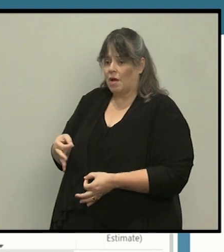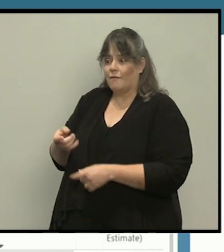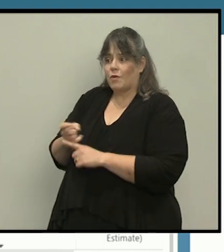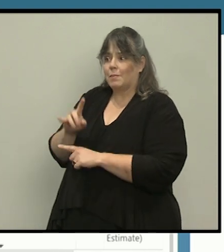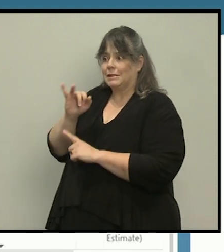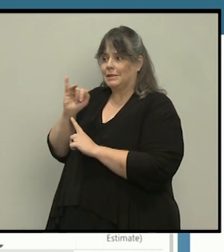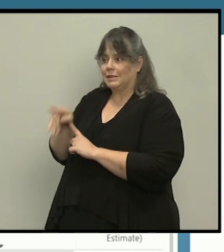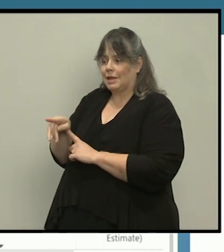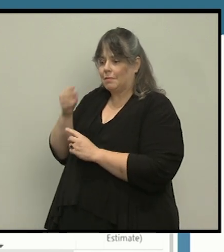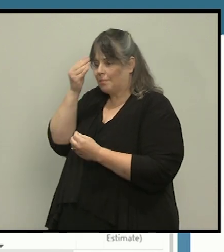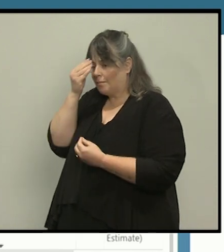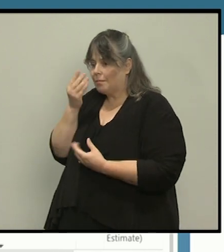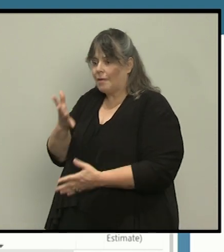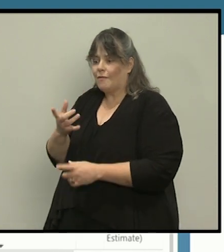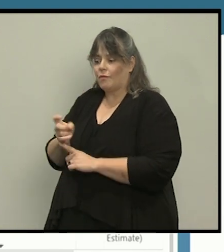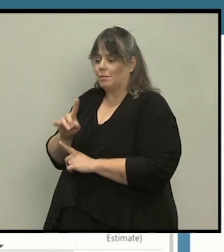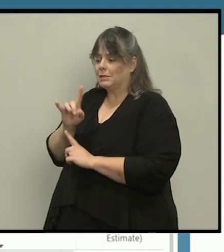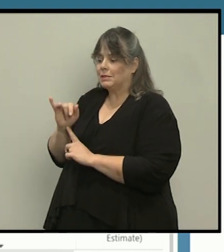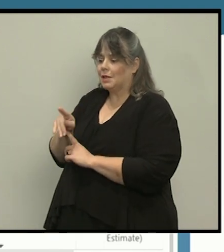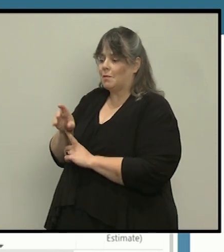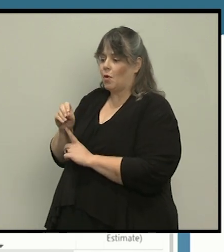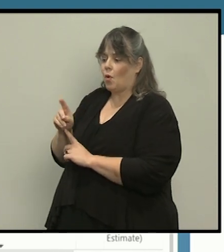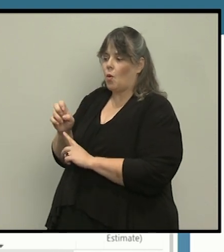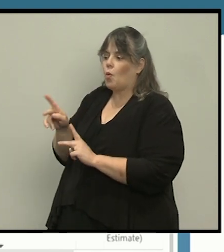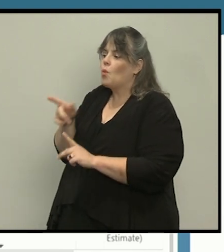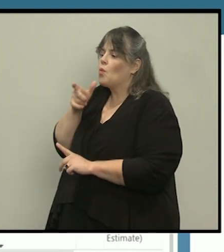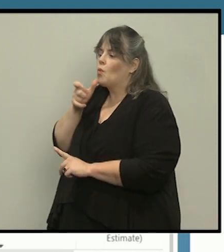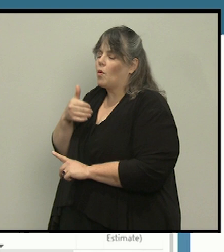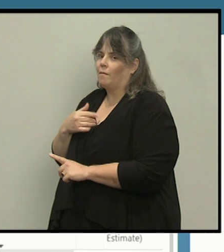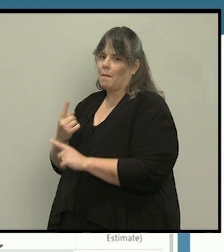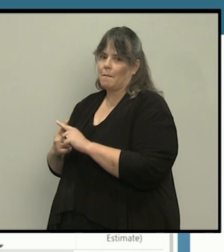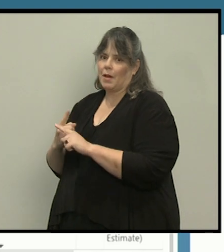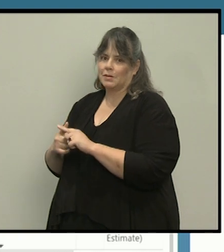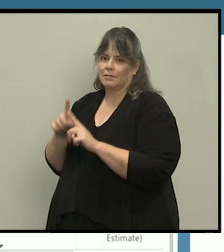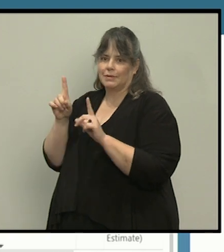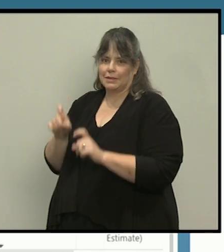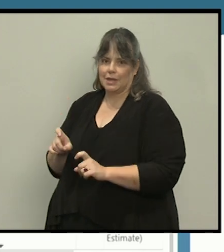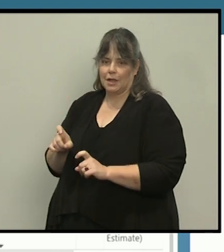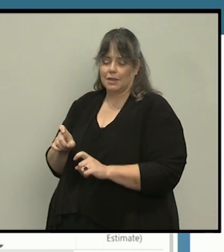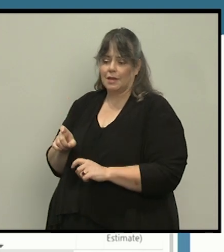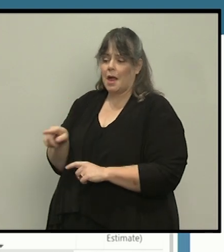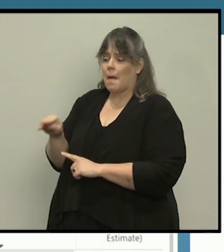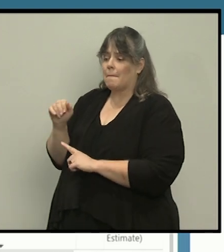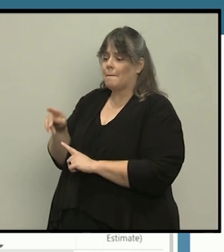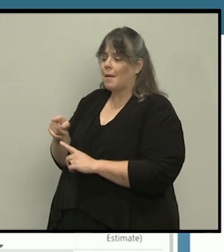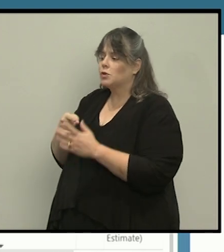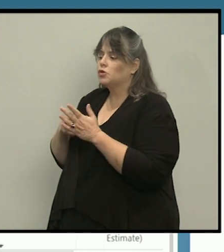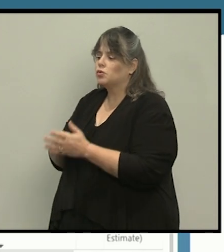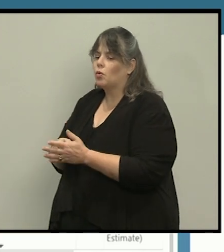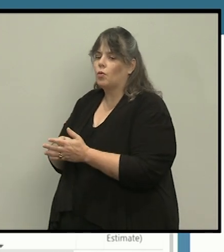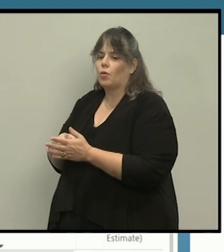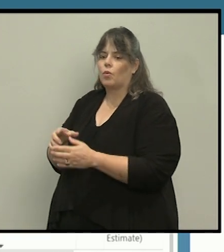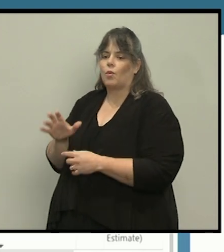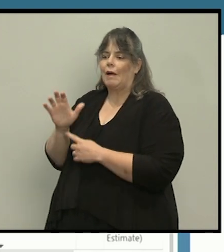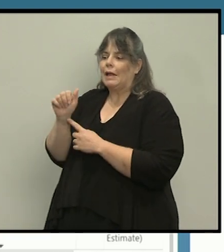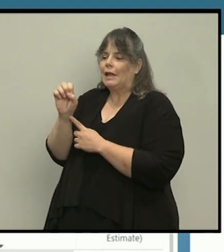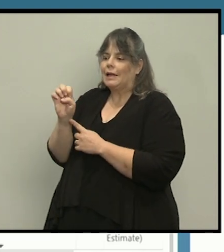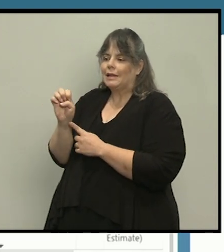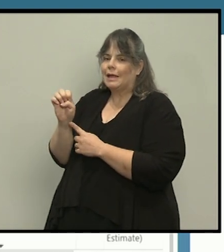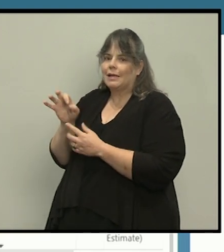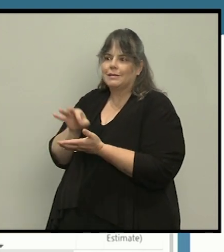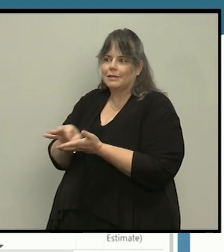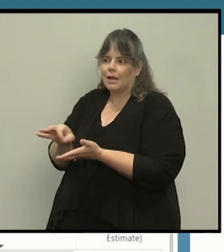codes of the people with positive test results. The map shows case counts and simple